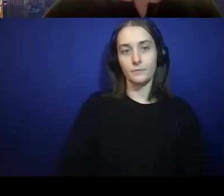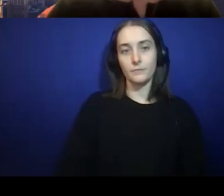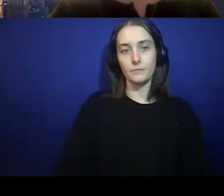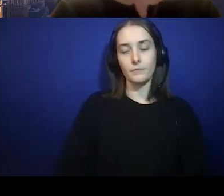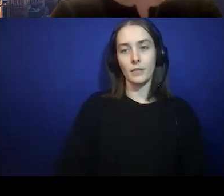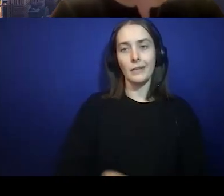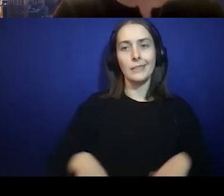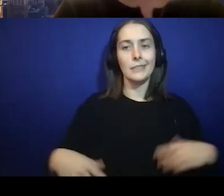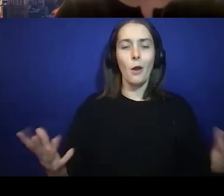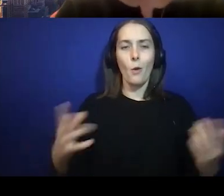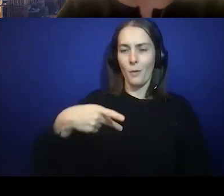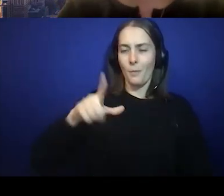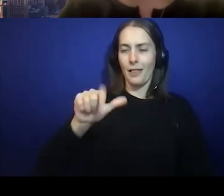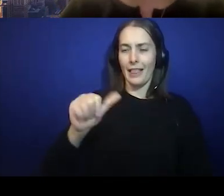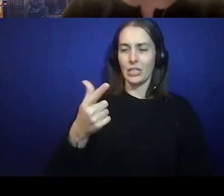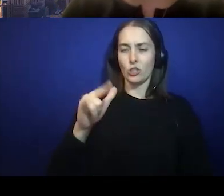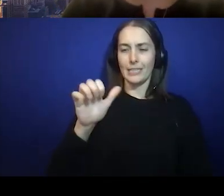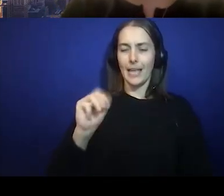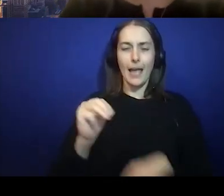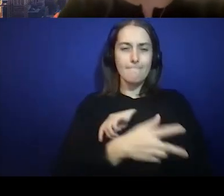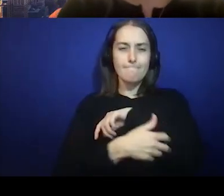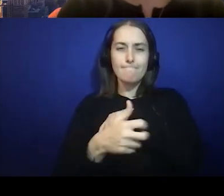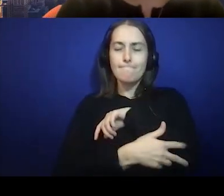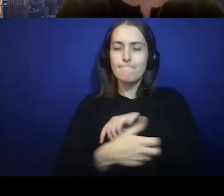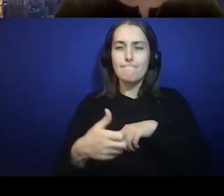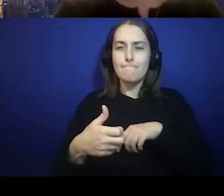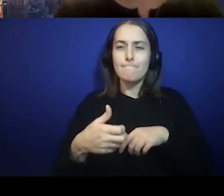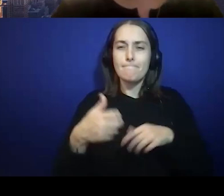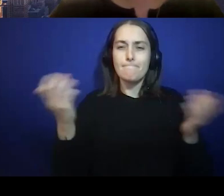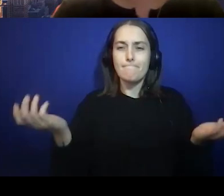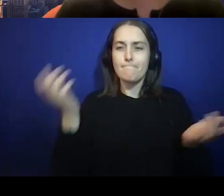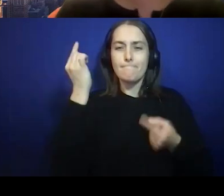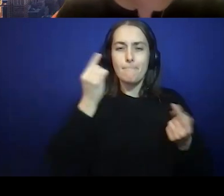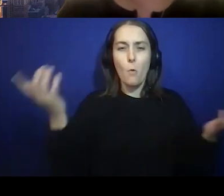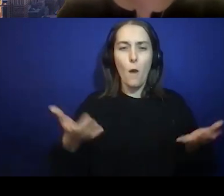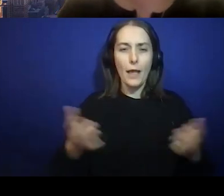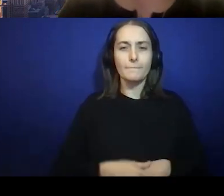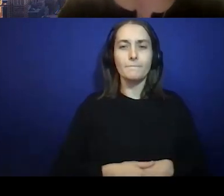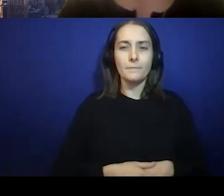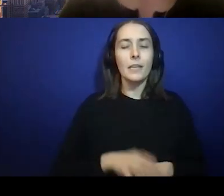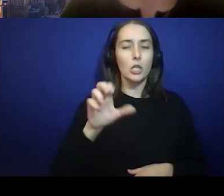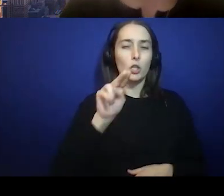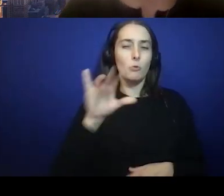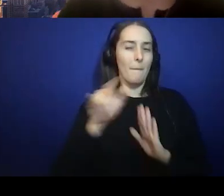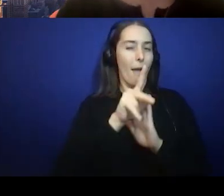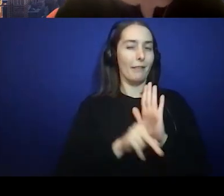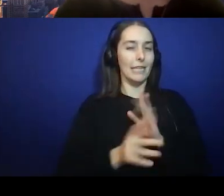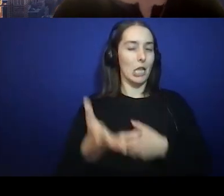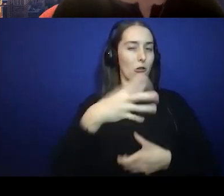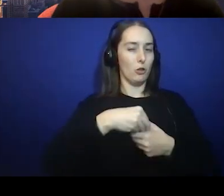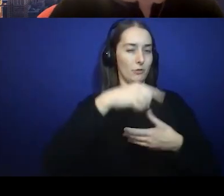So what really counts as plagiarism? The CUNY academic integrity policy includes the following as examples of plagiarism: